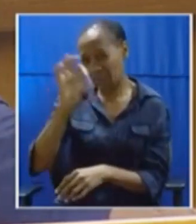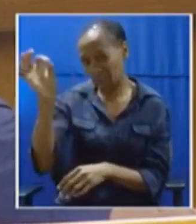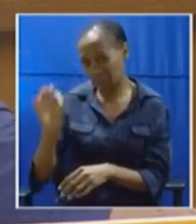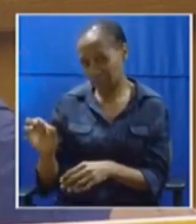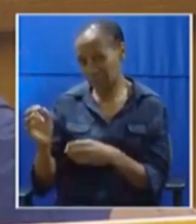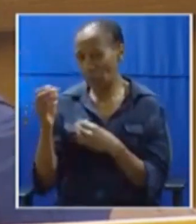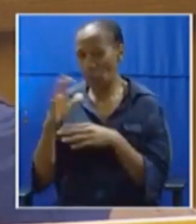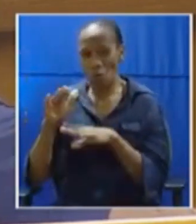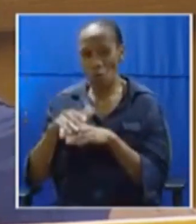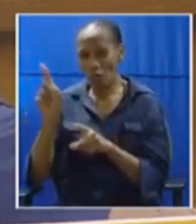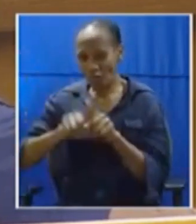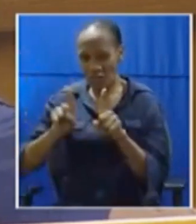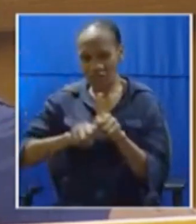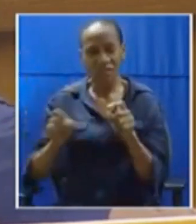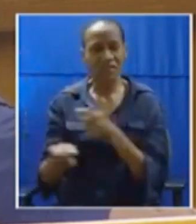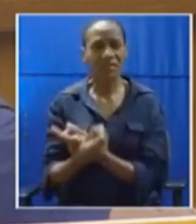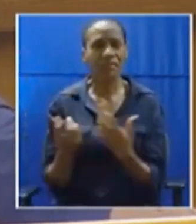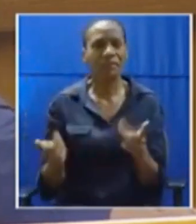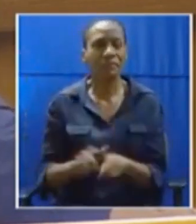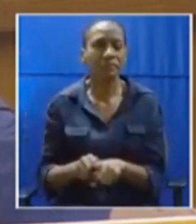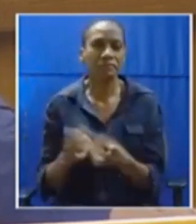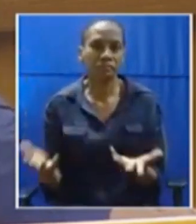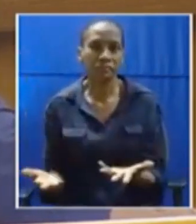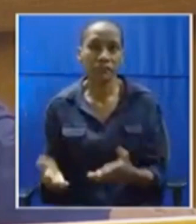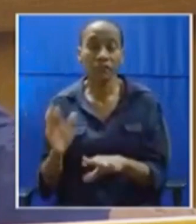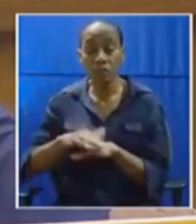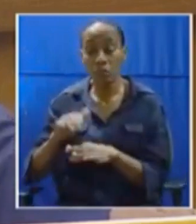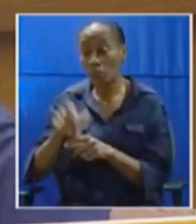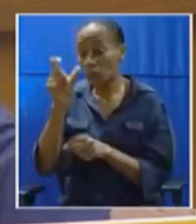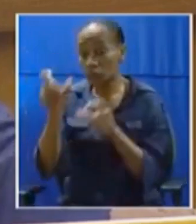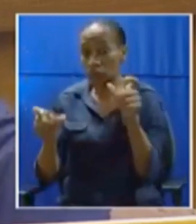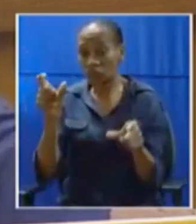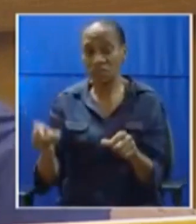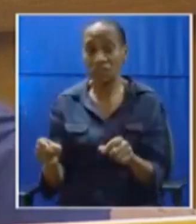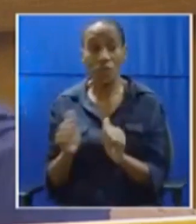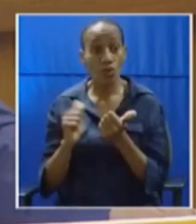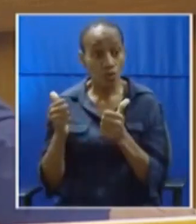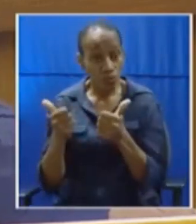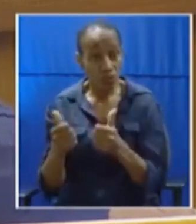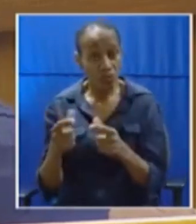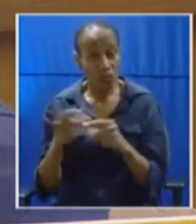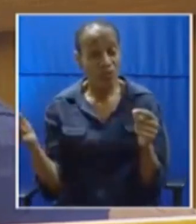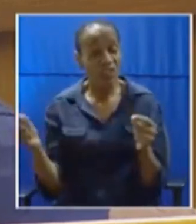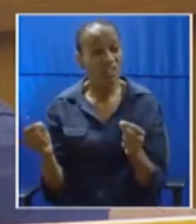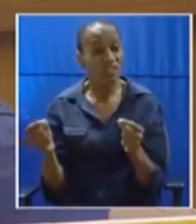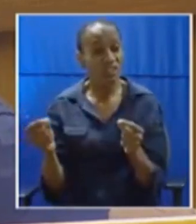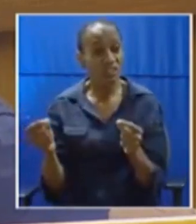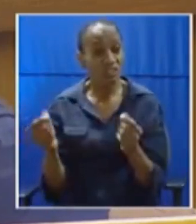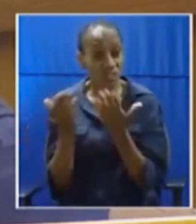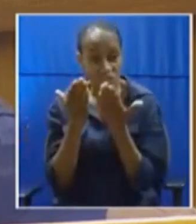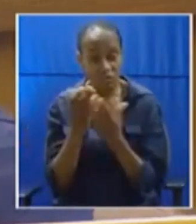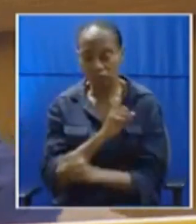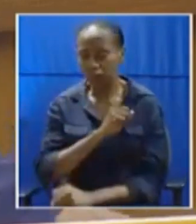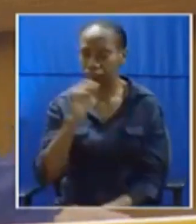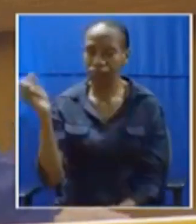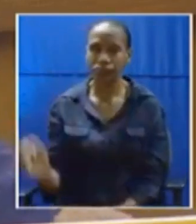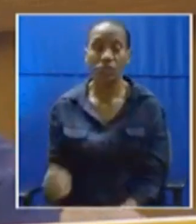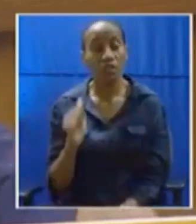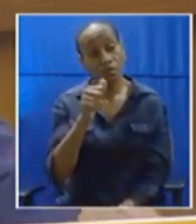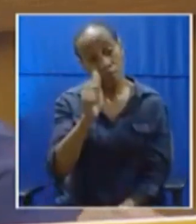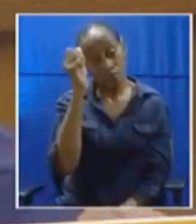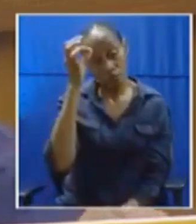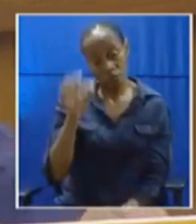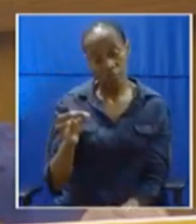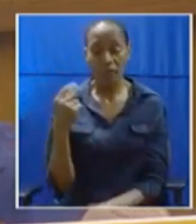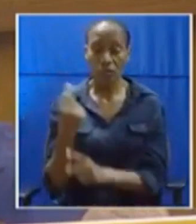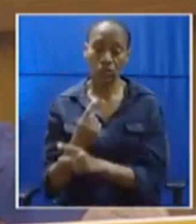colleges, students at our TVET colleges are not being prepared to compete on an equal footing. Your government continues to prove